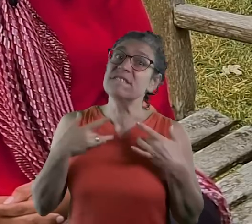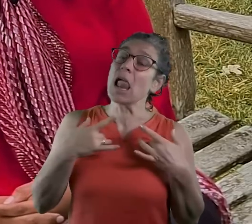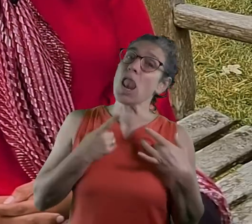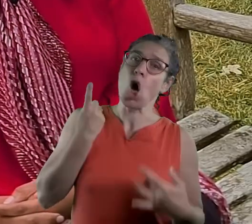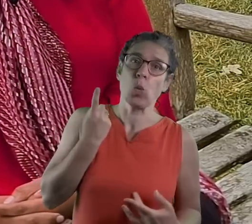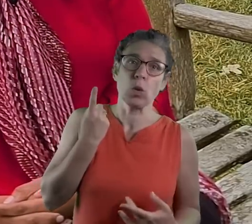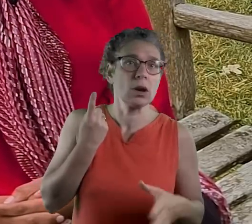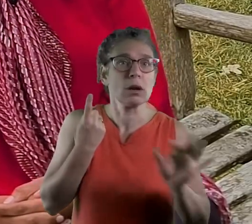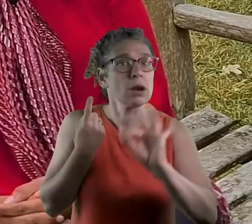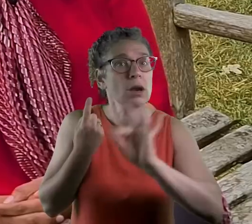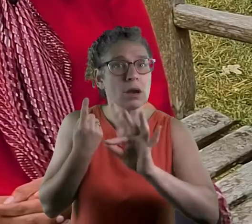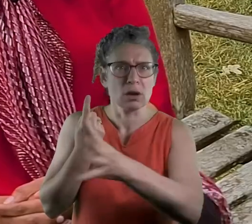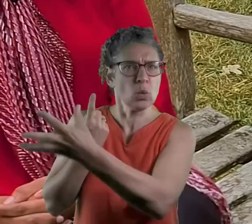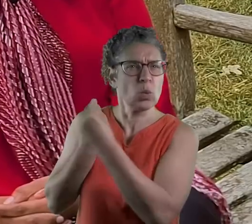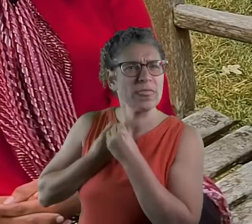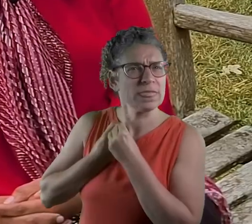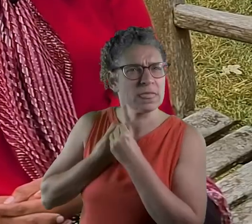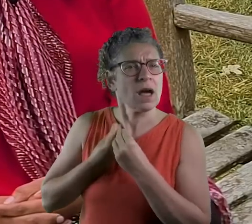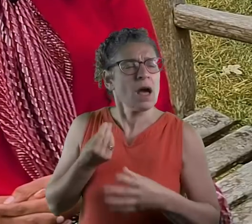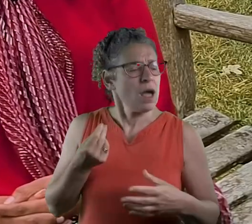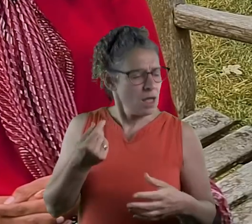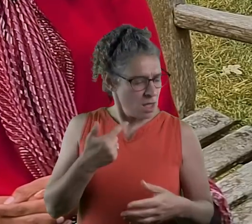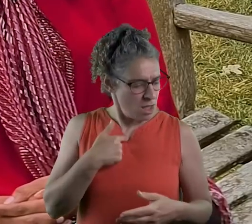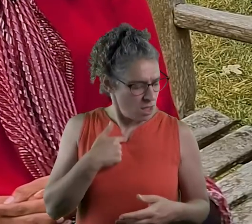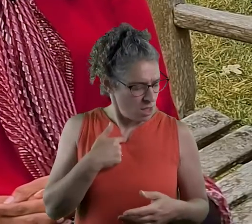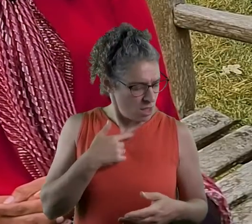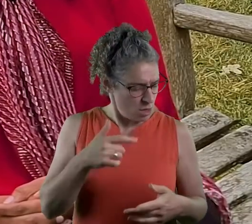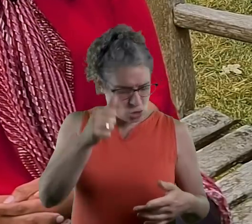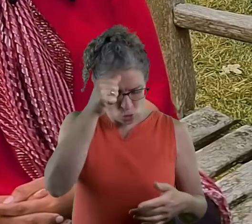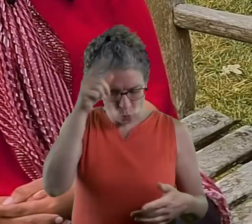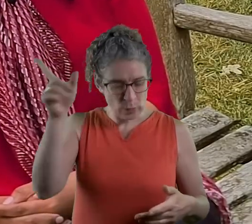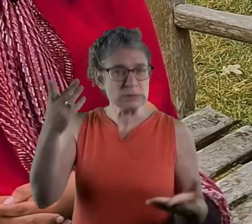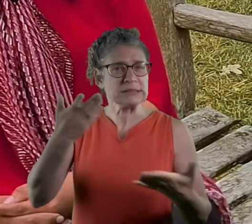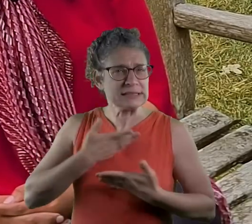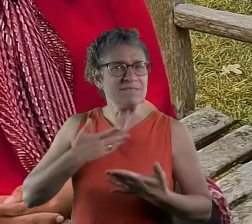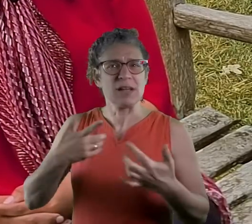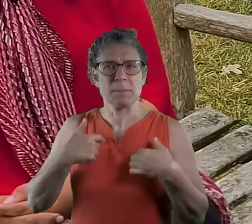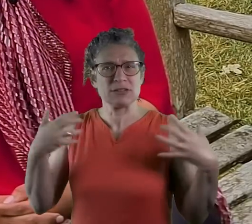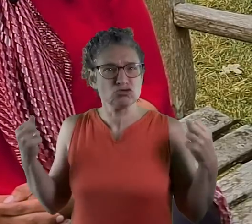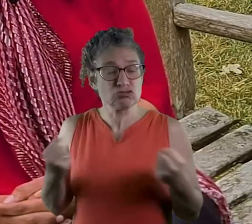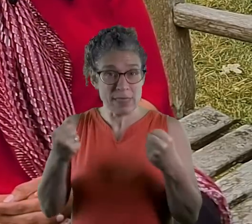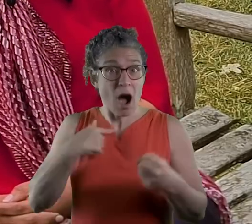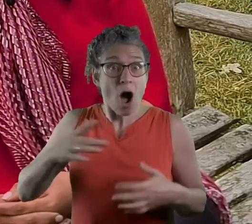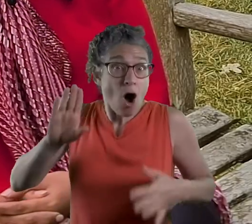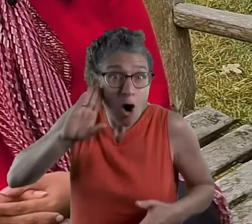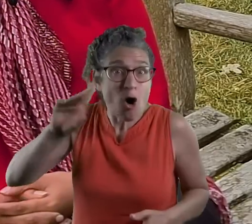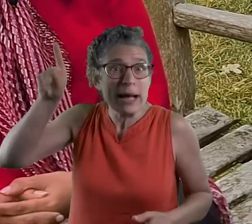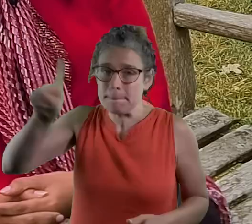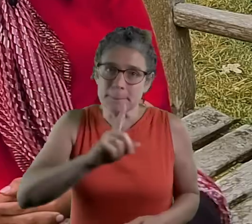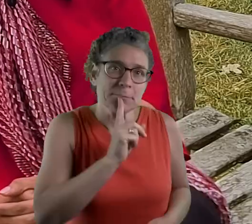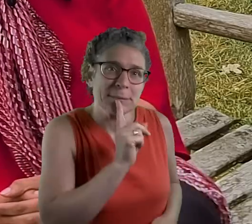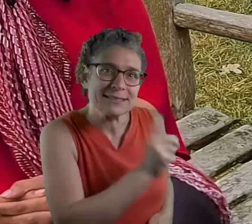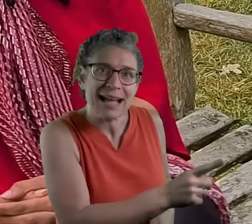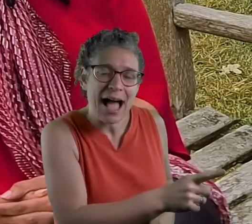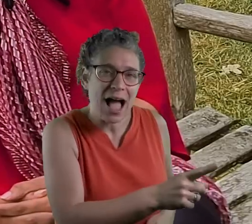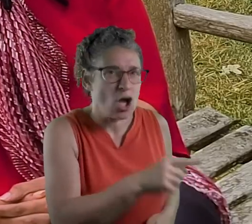alone, that he was strengthening me, that I heard him saying to me